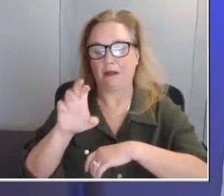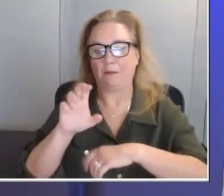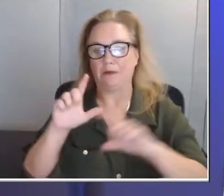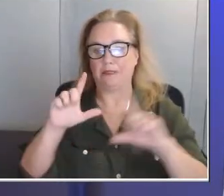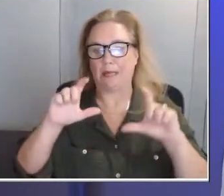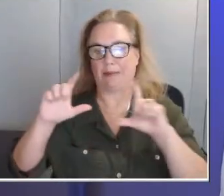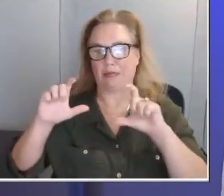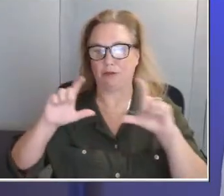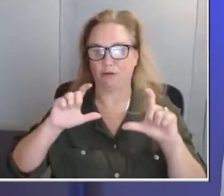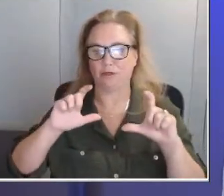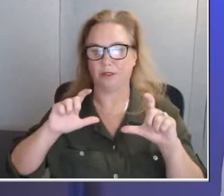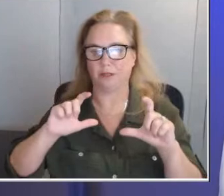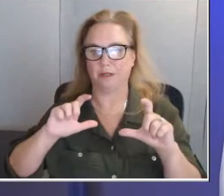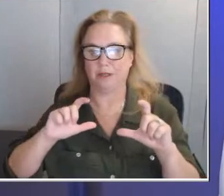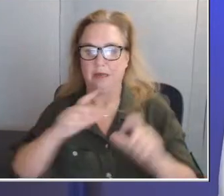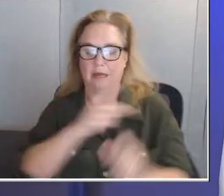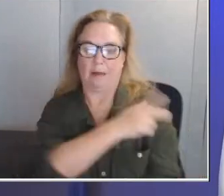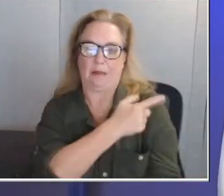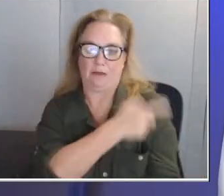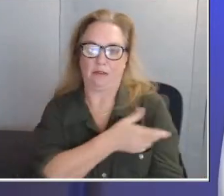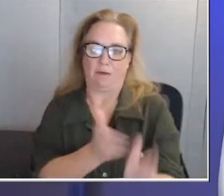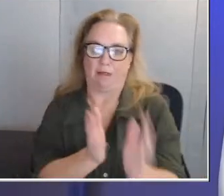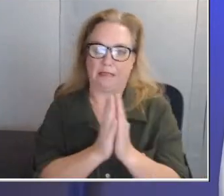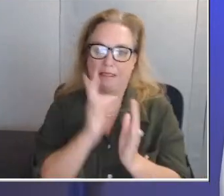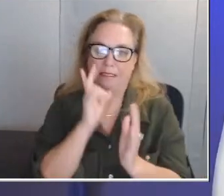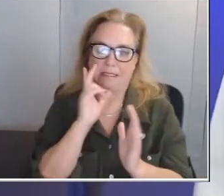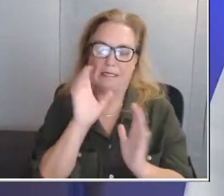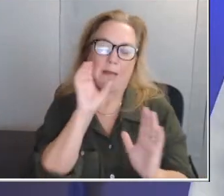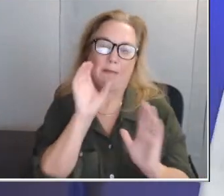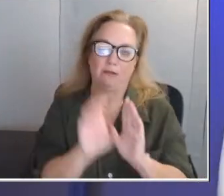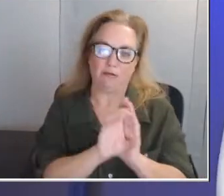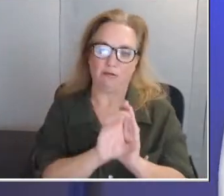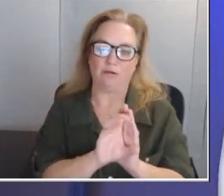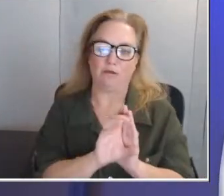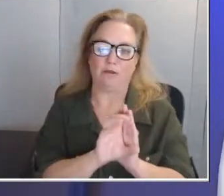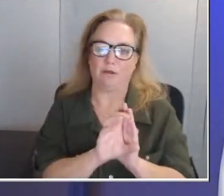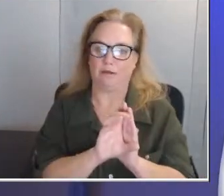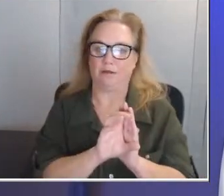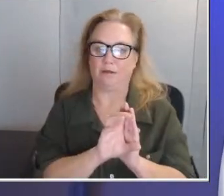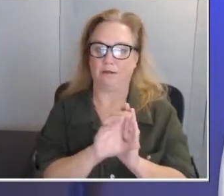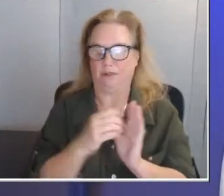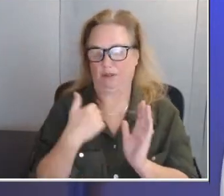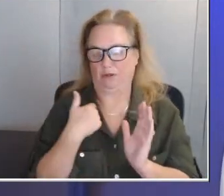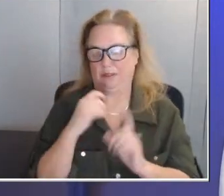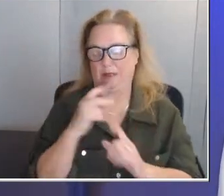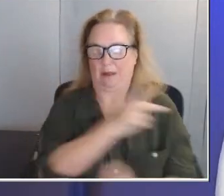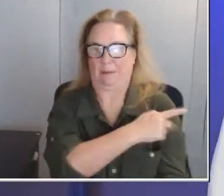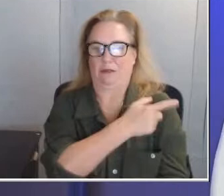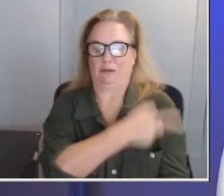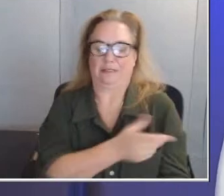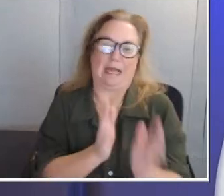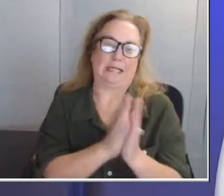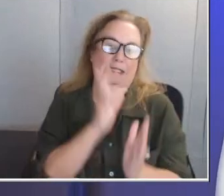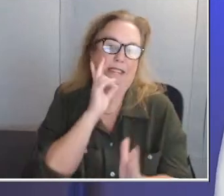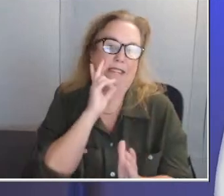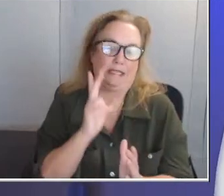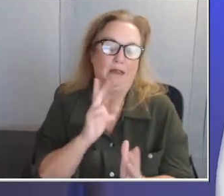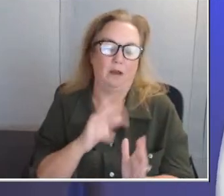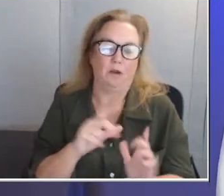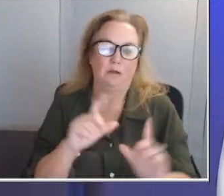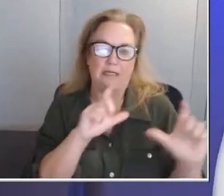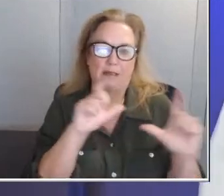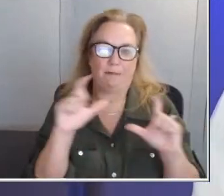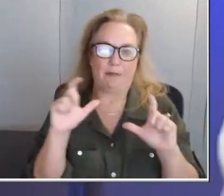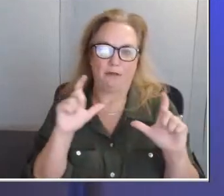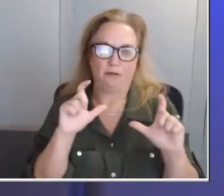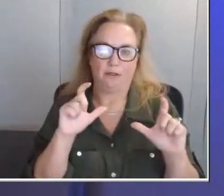pictures. And patients frequently ask to see pictures, and so I was just in a case the other day, a patient asked to see pictures, and so we were able to take some pictures in